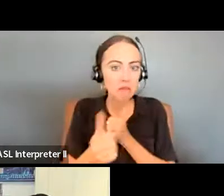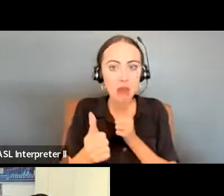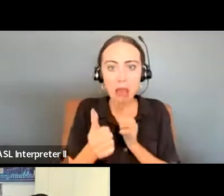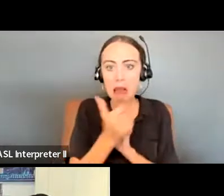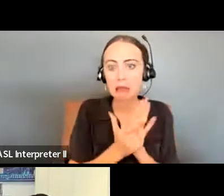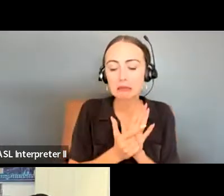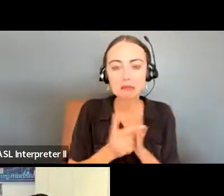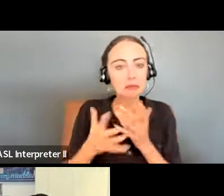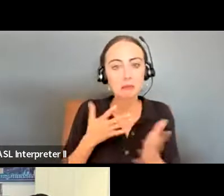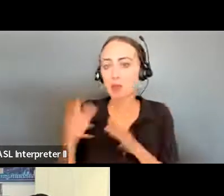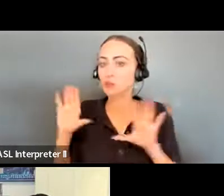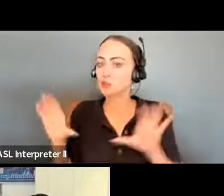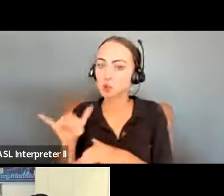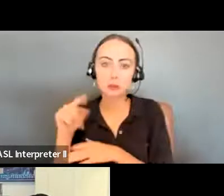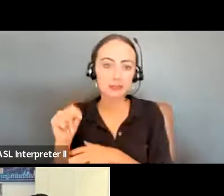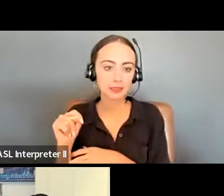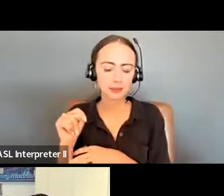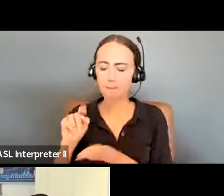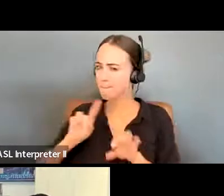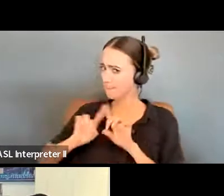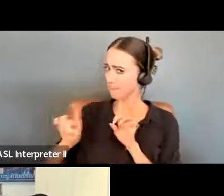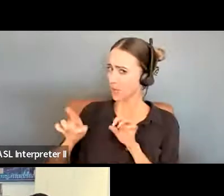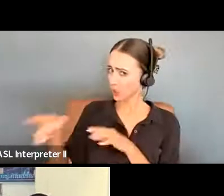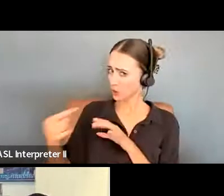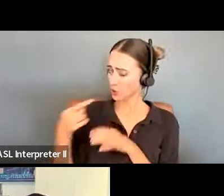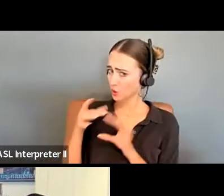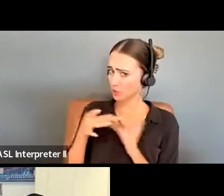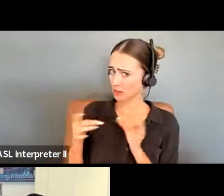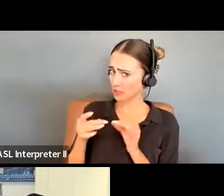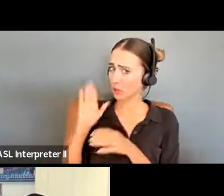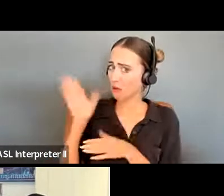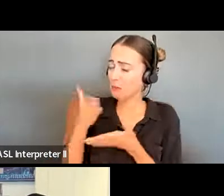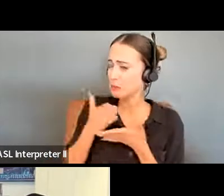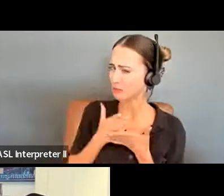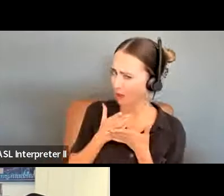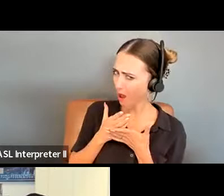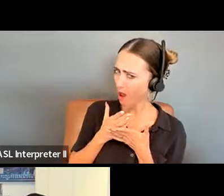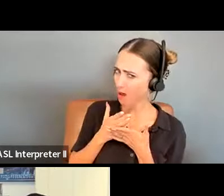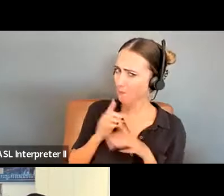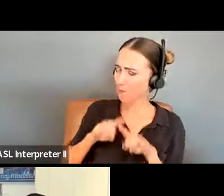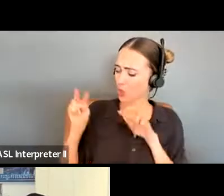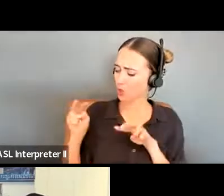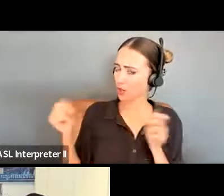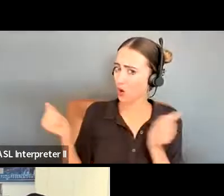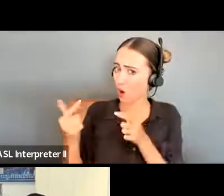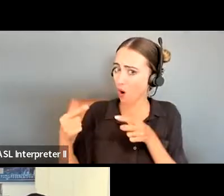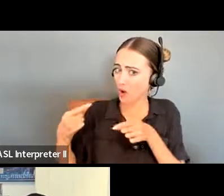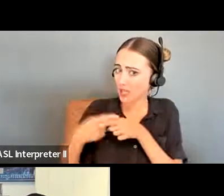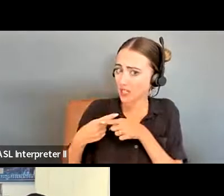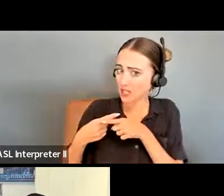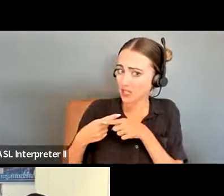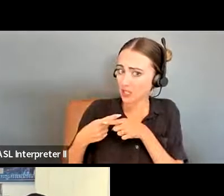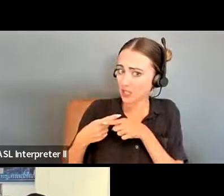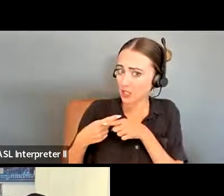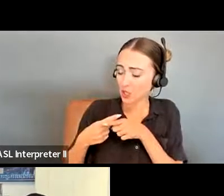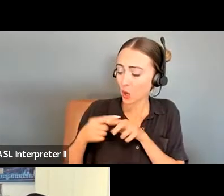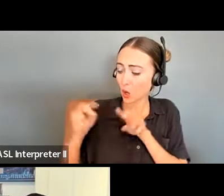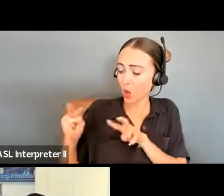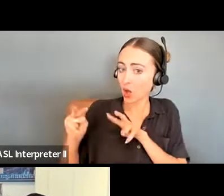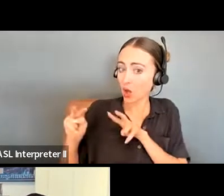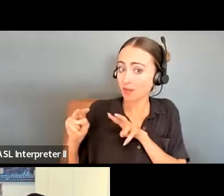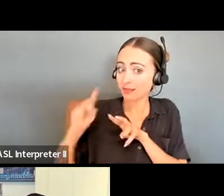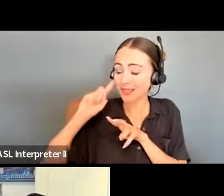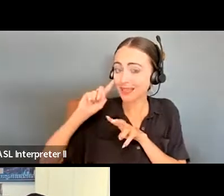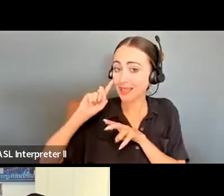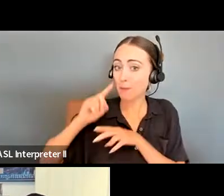not. Yes, but didn't you say that they would stop doing that? And didn't you say they were looking at all intersections with an eye toward prohibiting